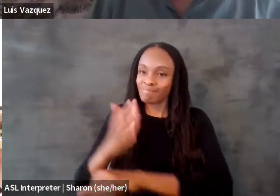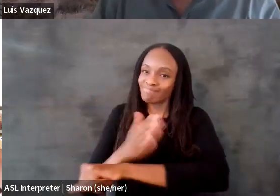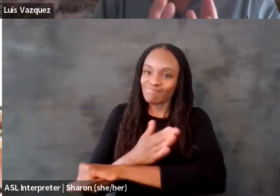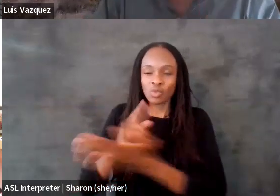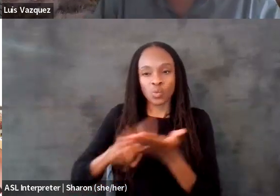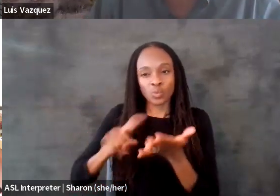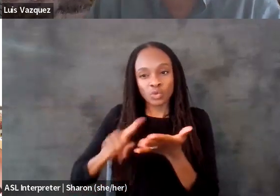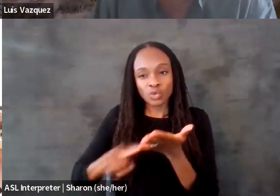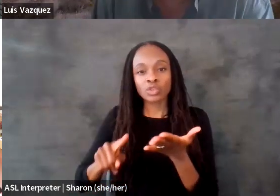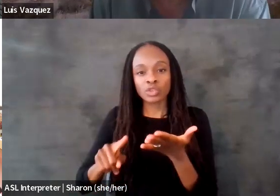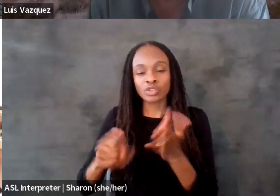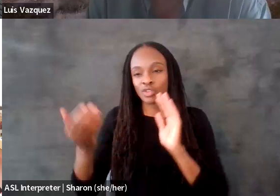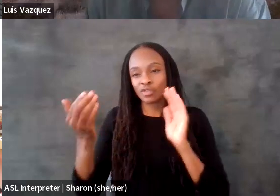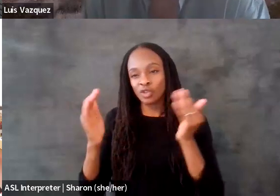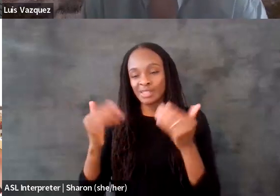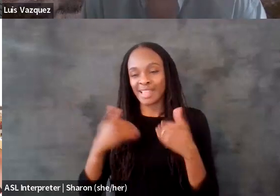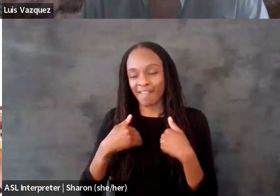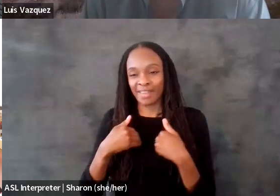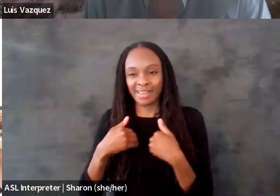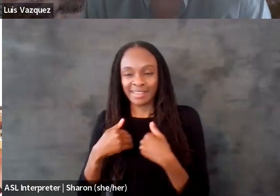is versus having such a narrow focus.